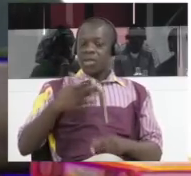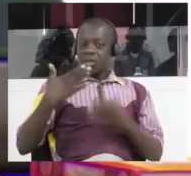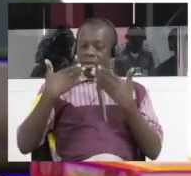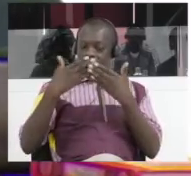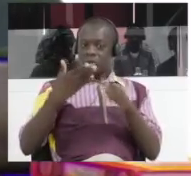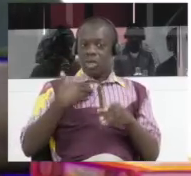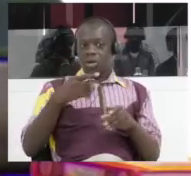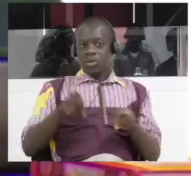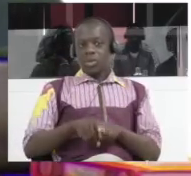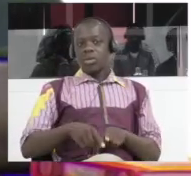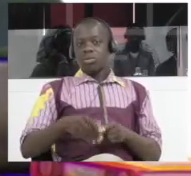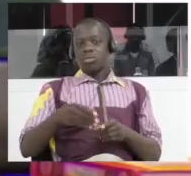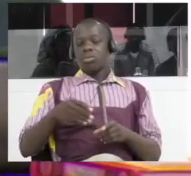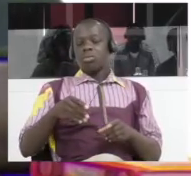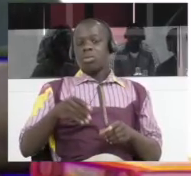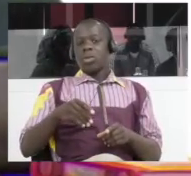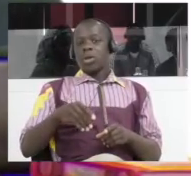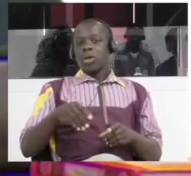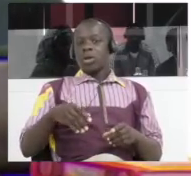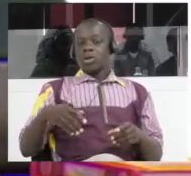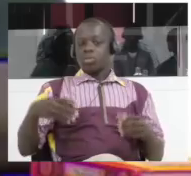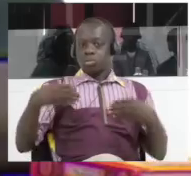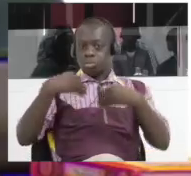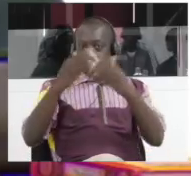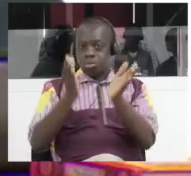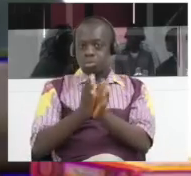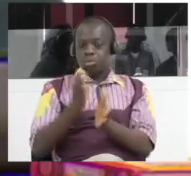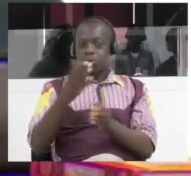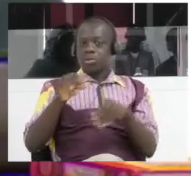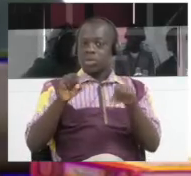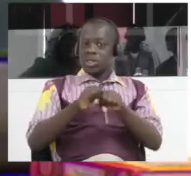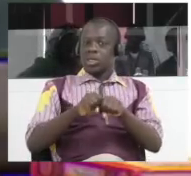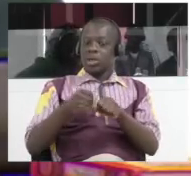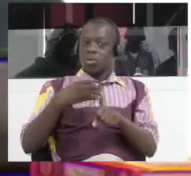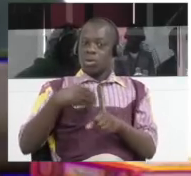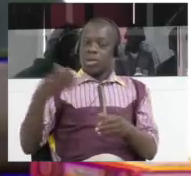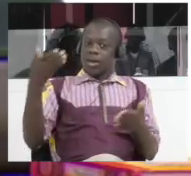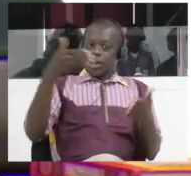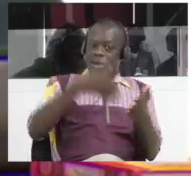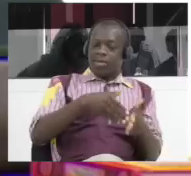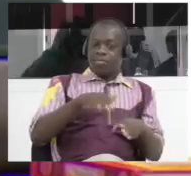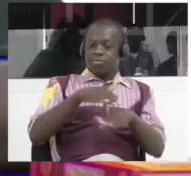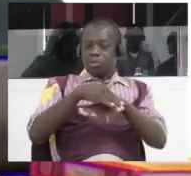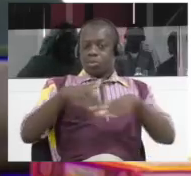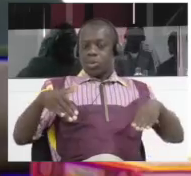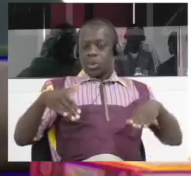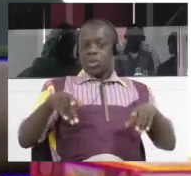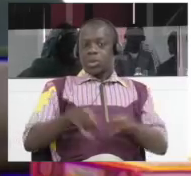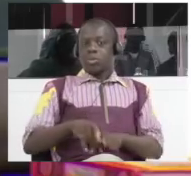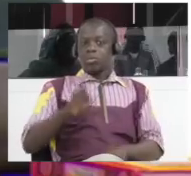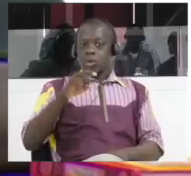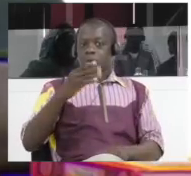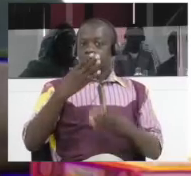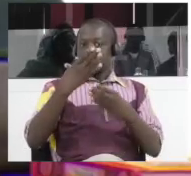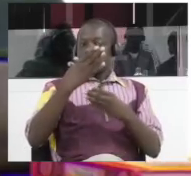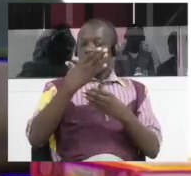that there was some mobilization from Senegal heading towards our borders, and then we